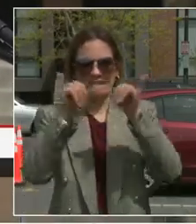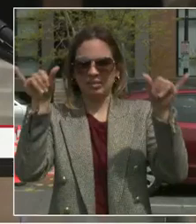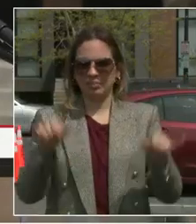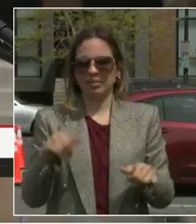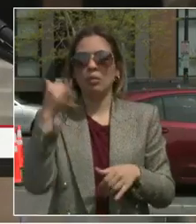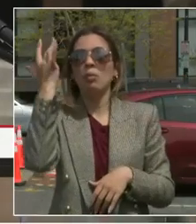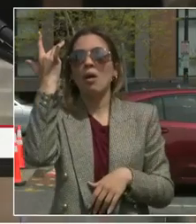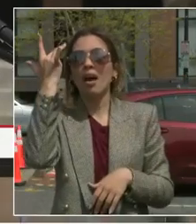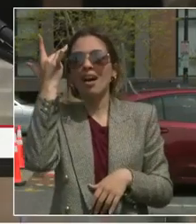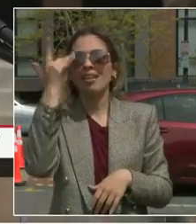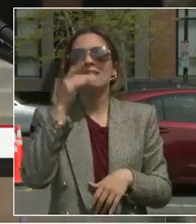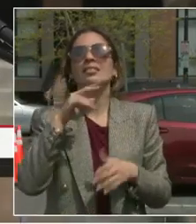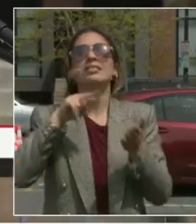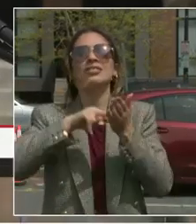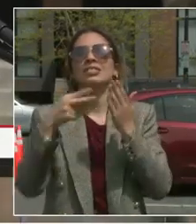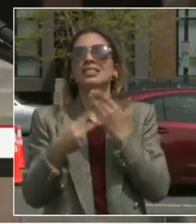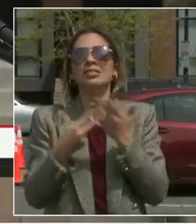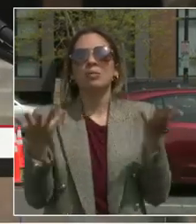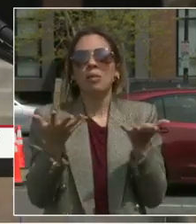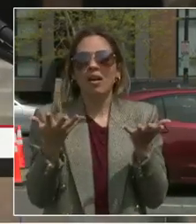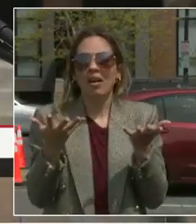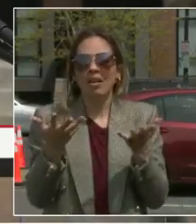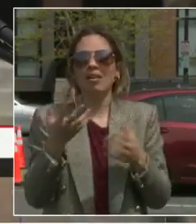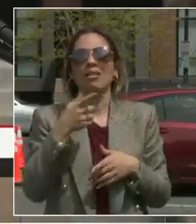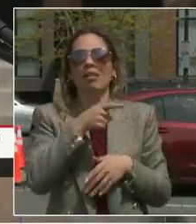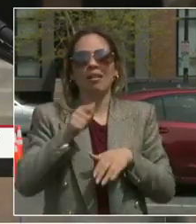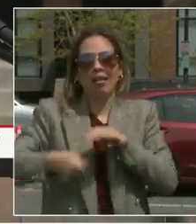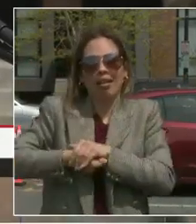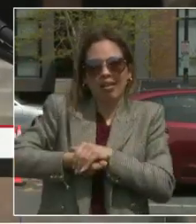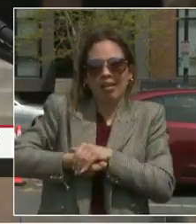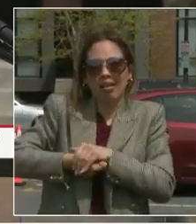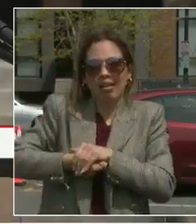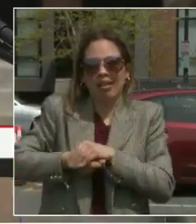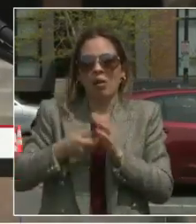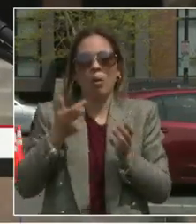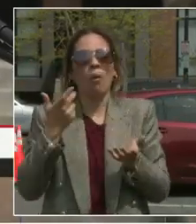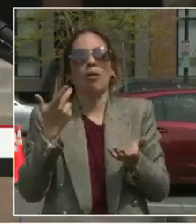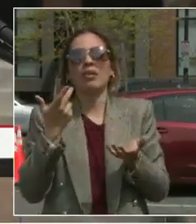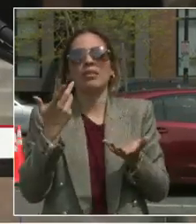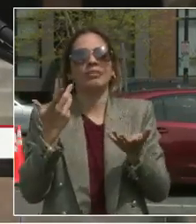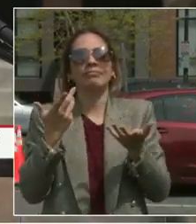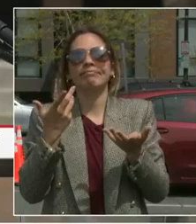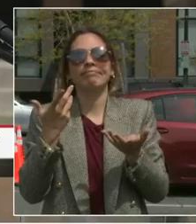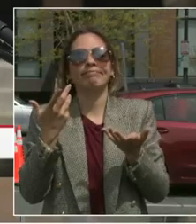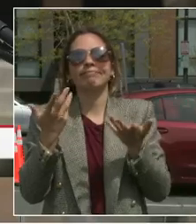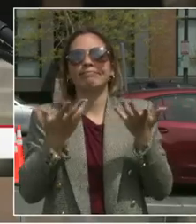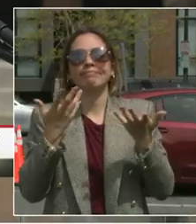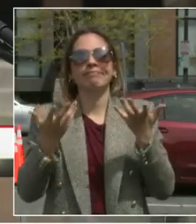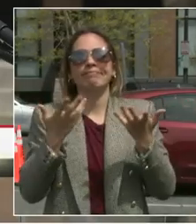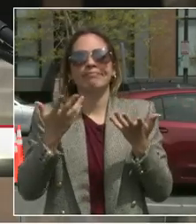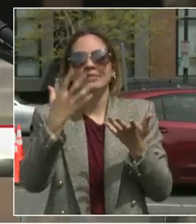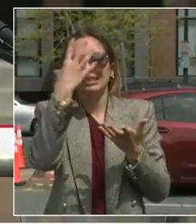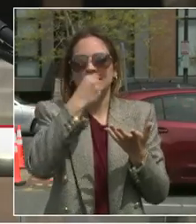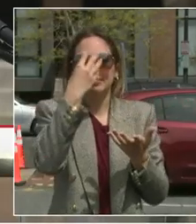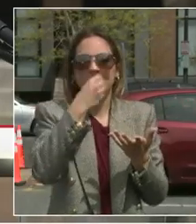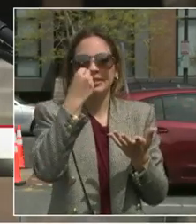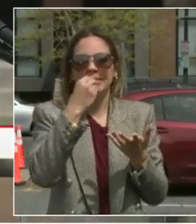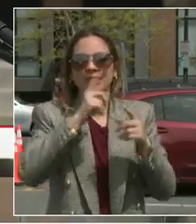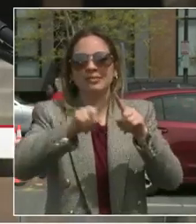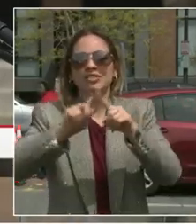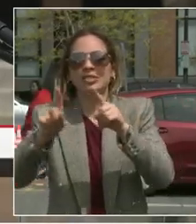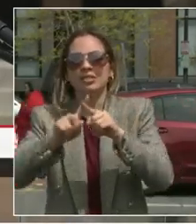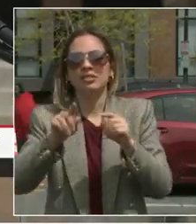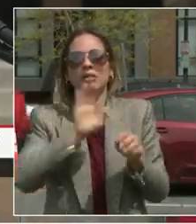intentionally sometimes staying hidden or maybe couch surfing, but coming into day center programs. We